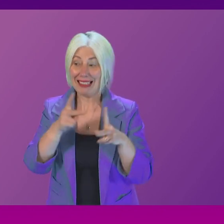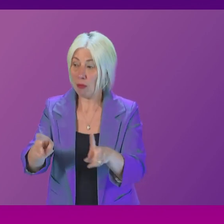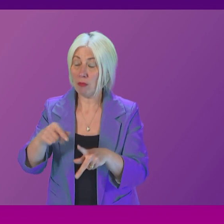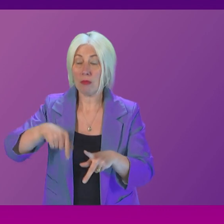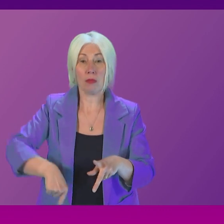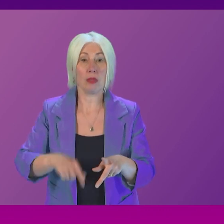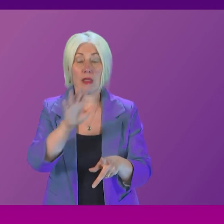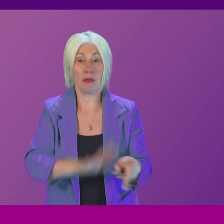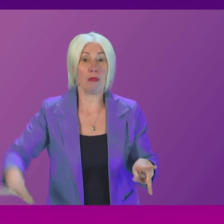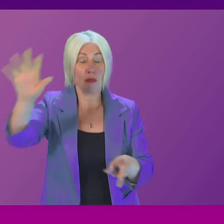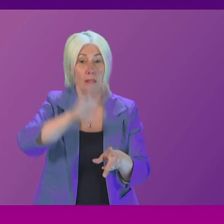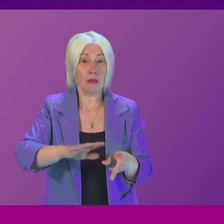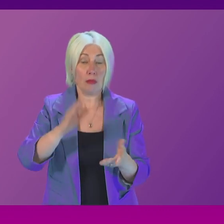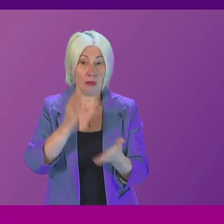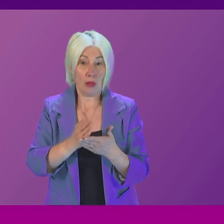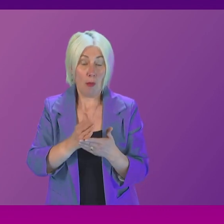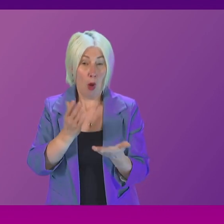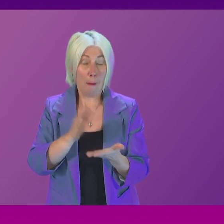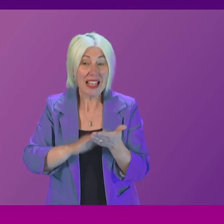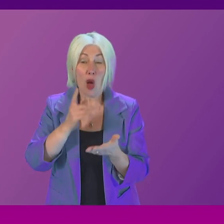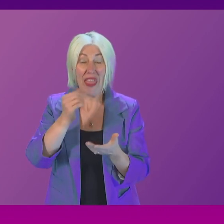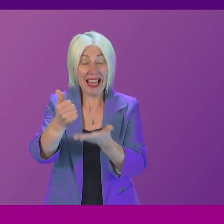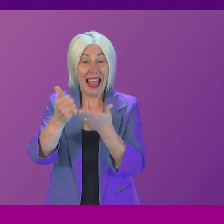sake, but for the sake of being able to invest